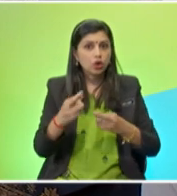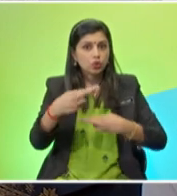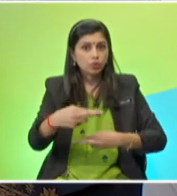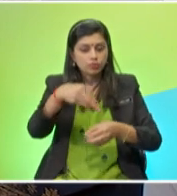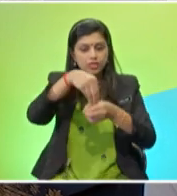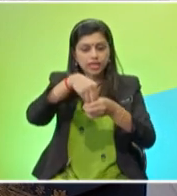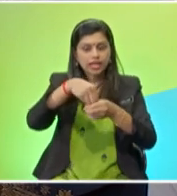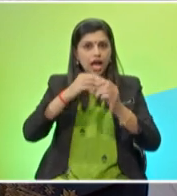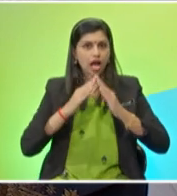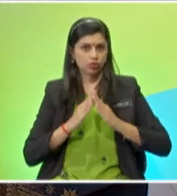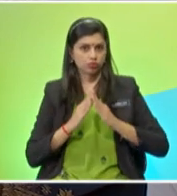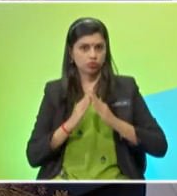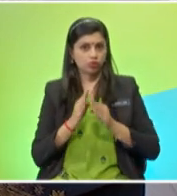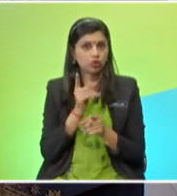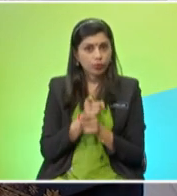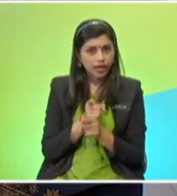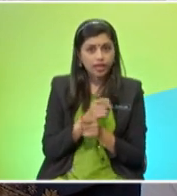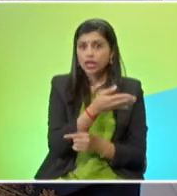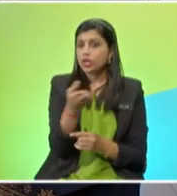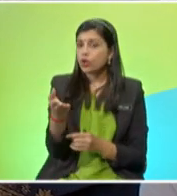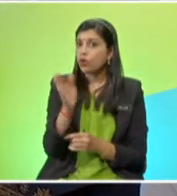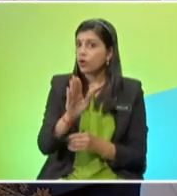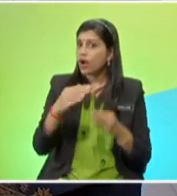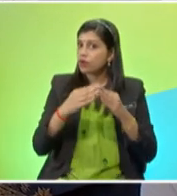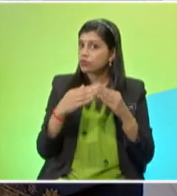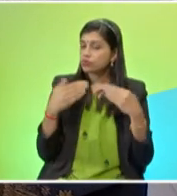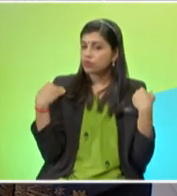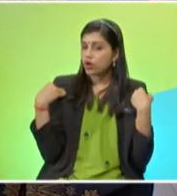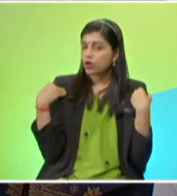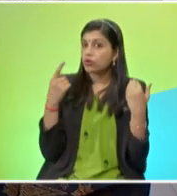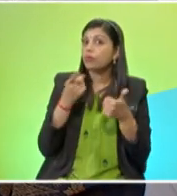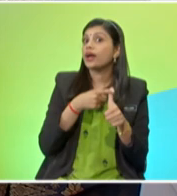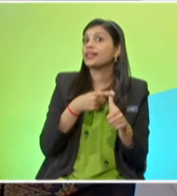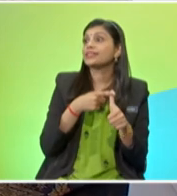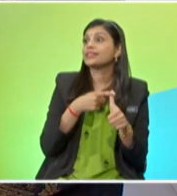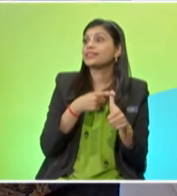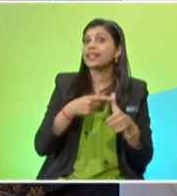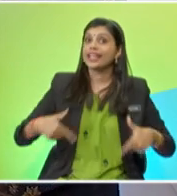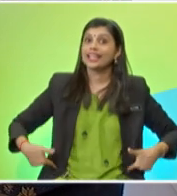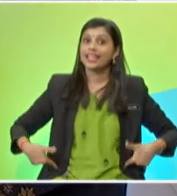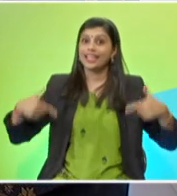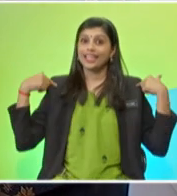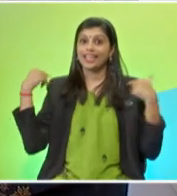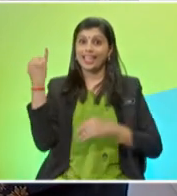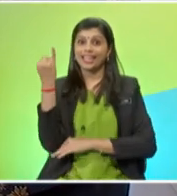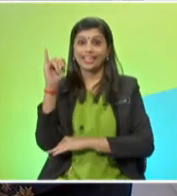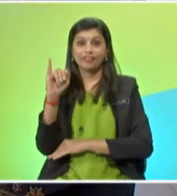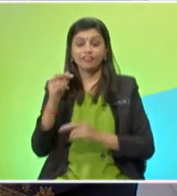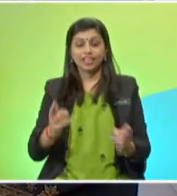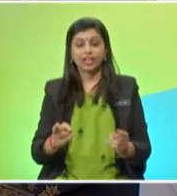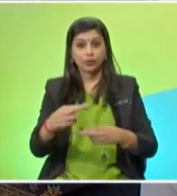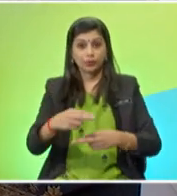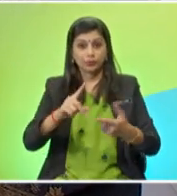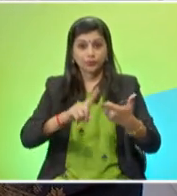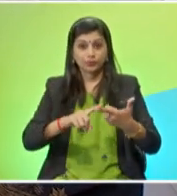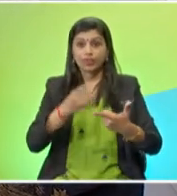house will have a few rooms in it. Okay, let's see. We have the living room, the